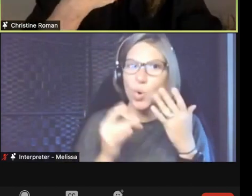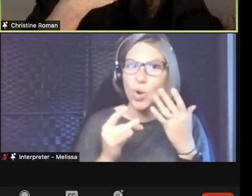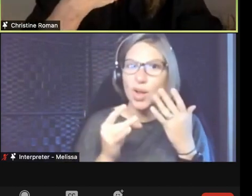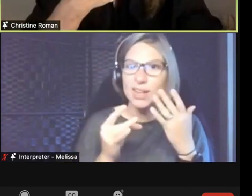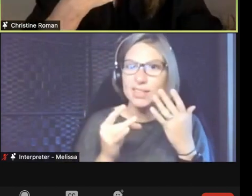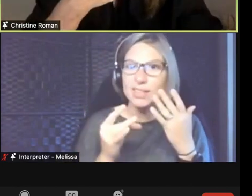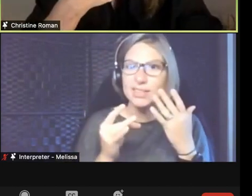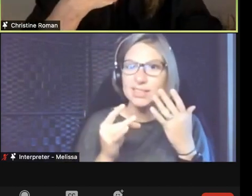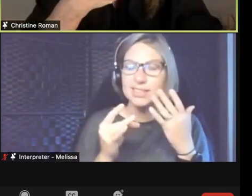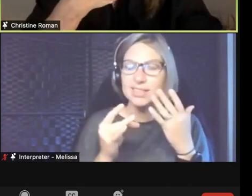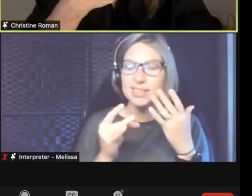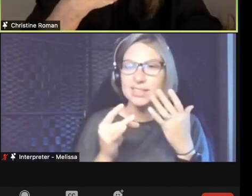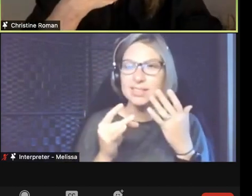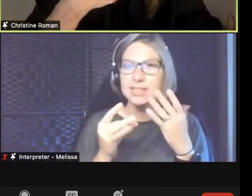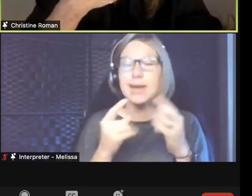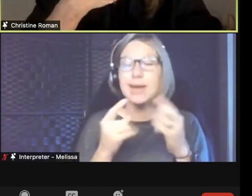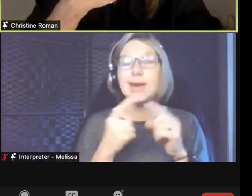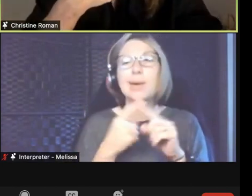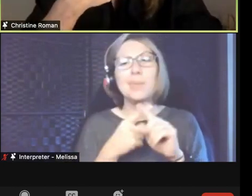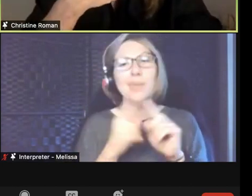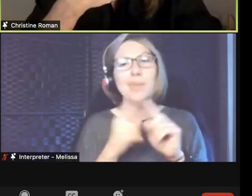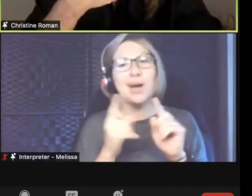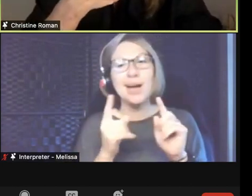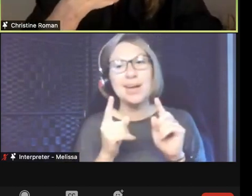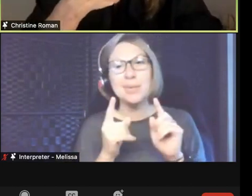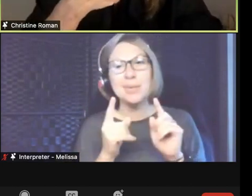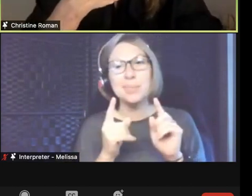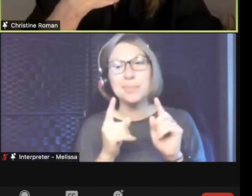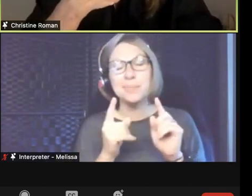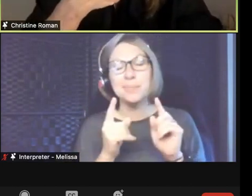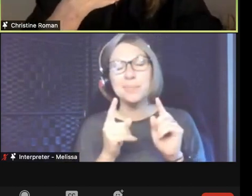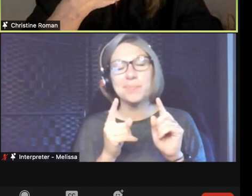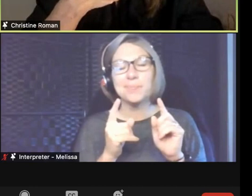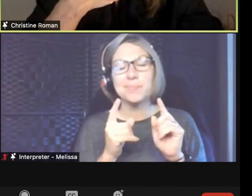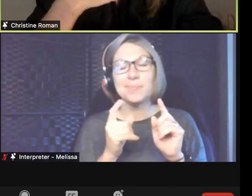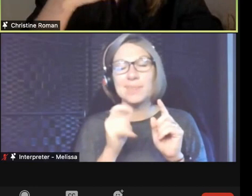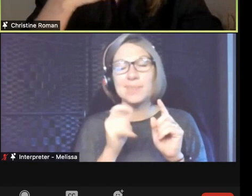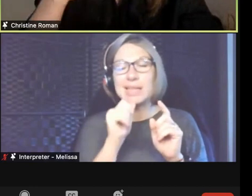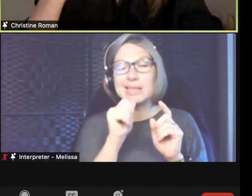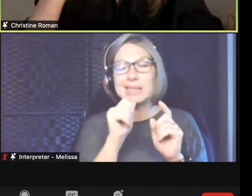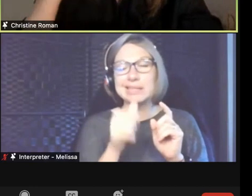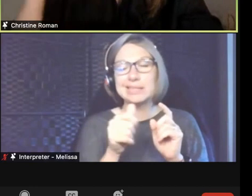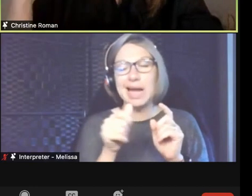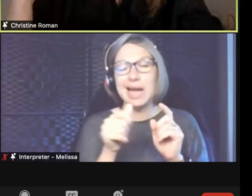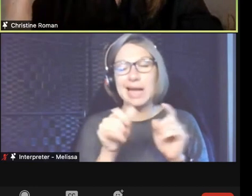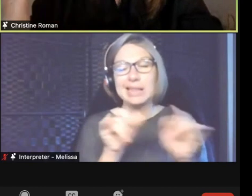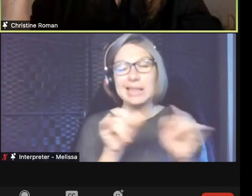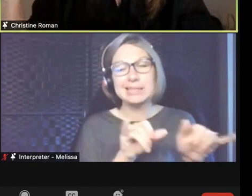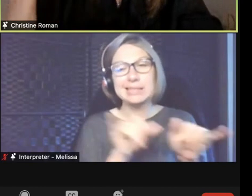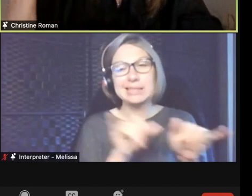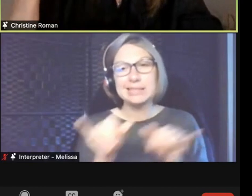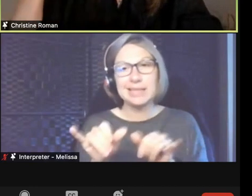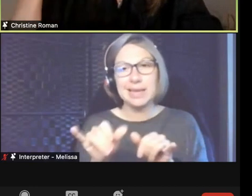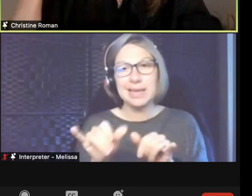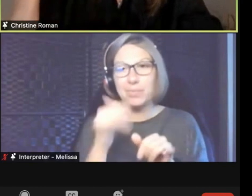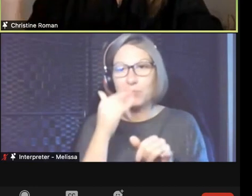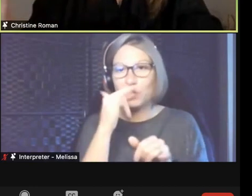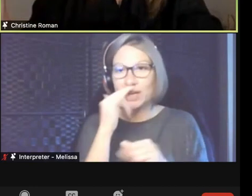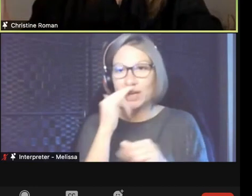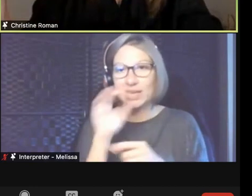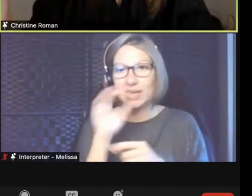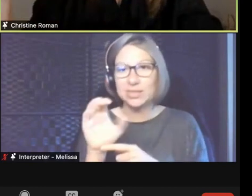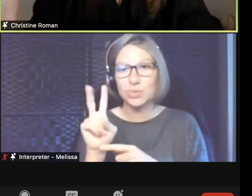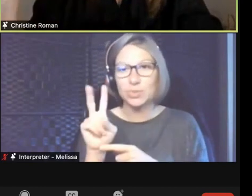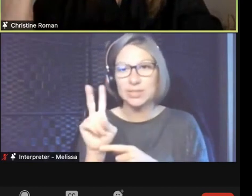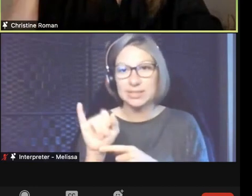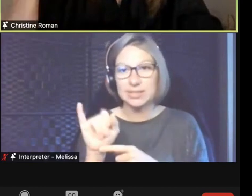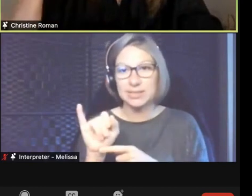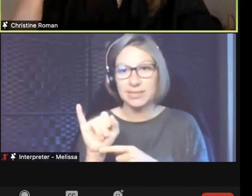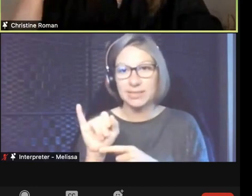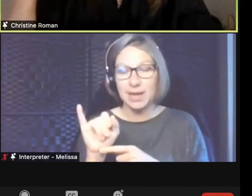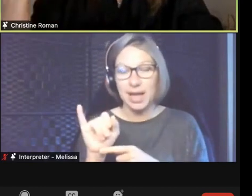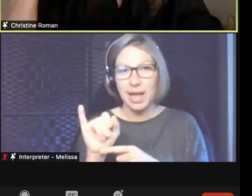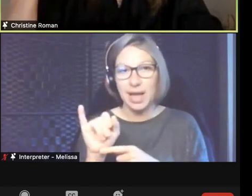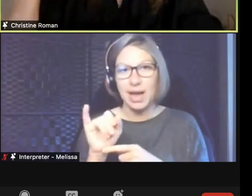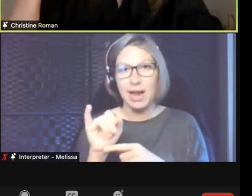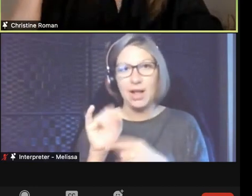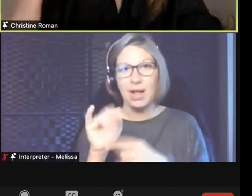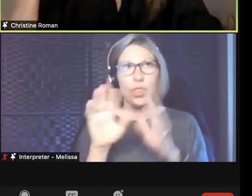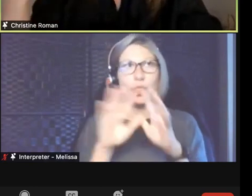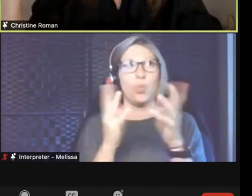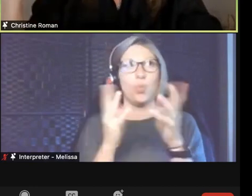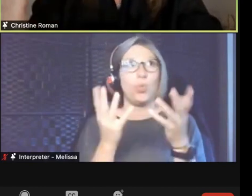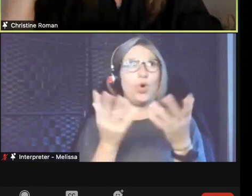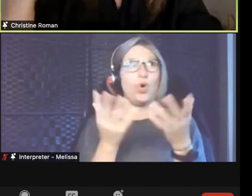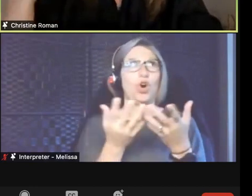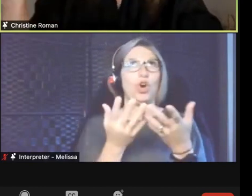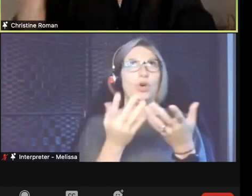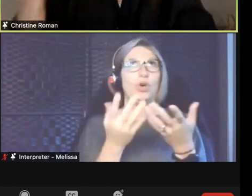But that's certainly not, not the case for kids with CVI. And if the world is filled with so much novelty that a new